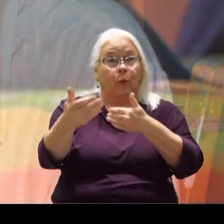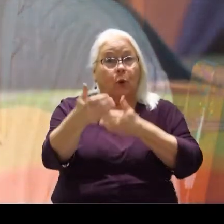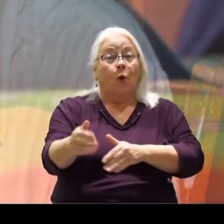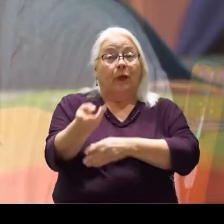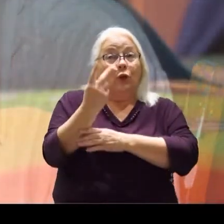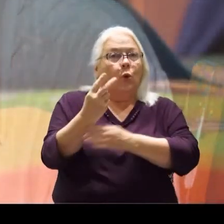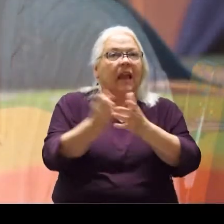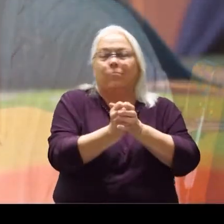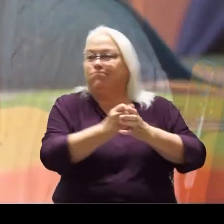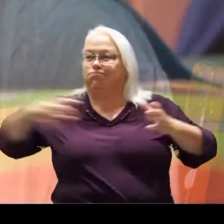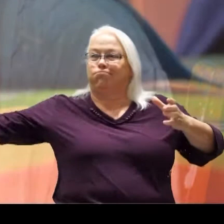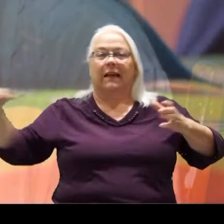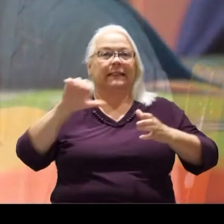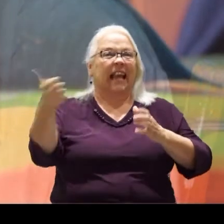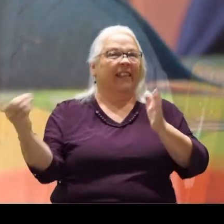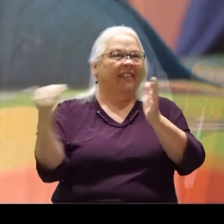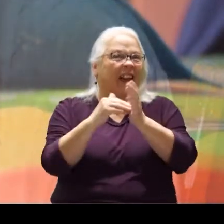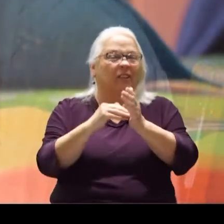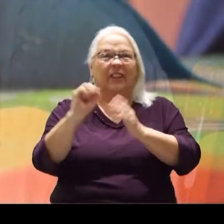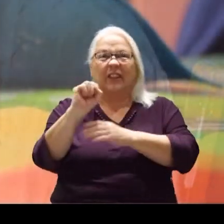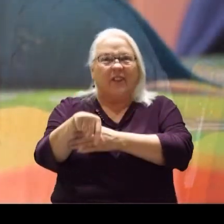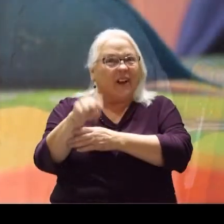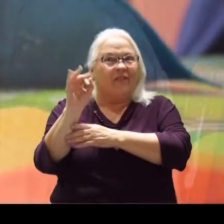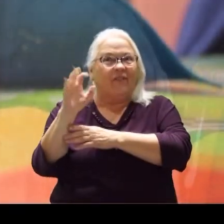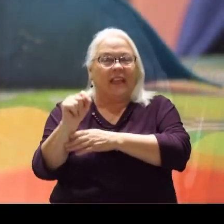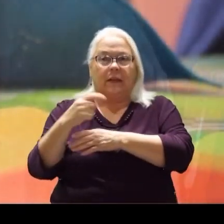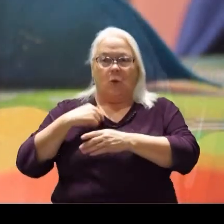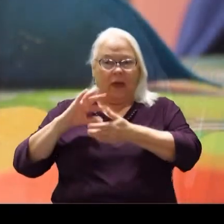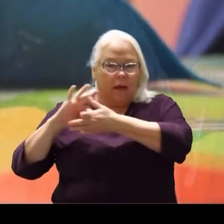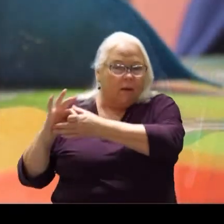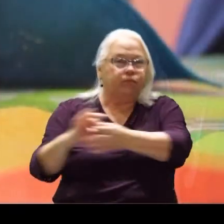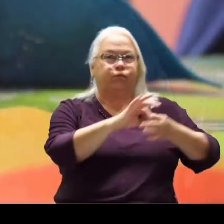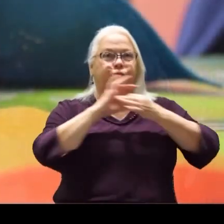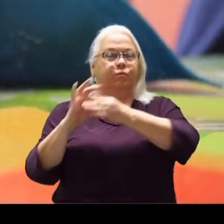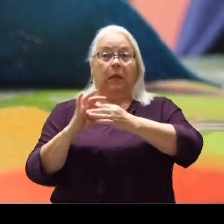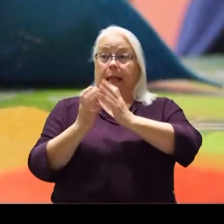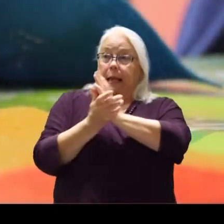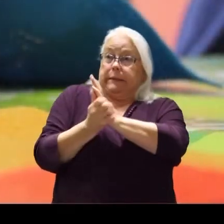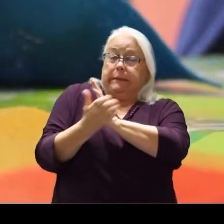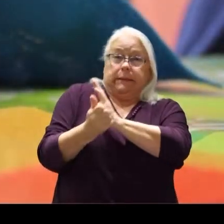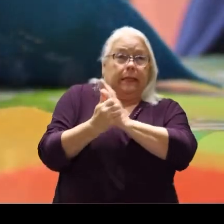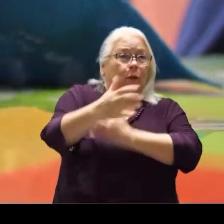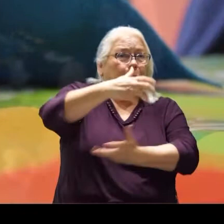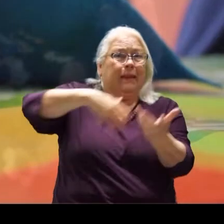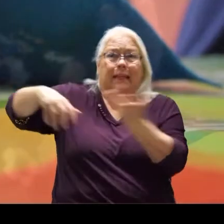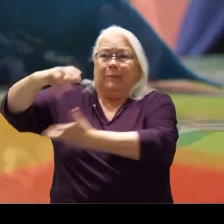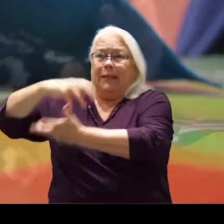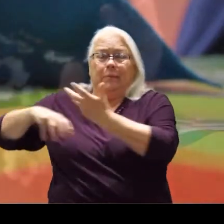are neurodiverse, neurotypical, deaf, and with disabilities, all thriving in 3 different accessible